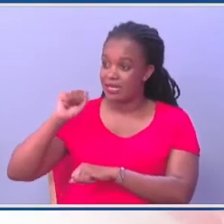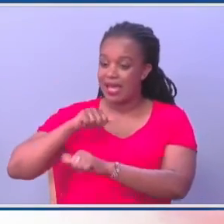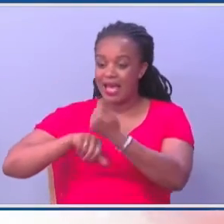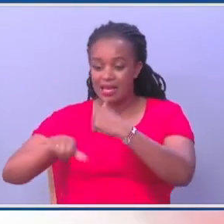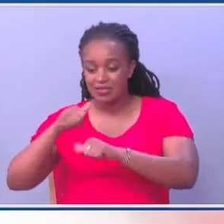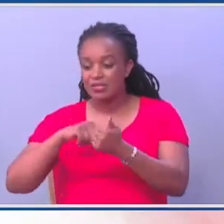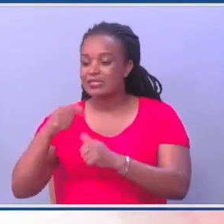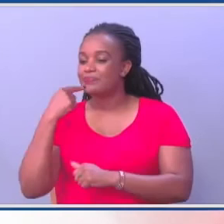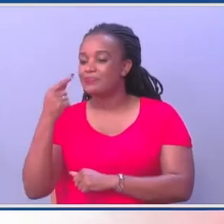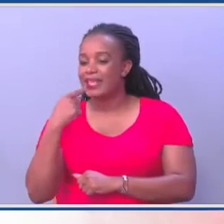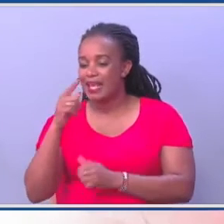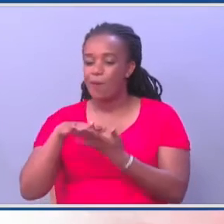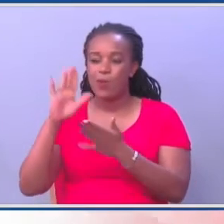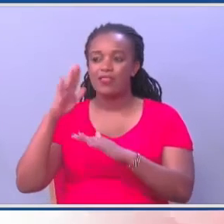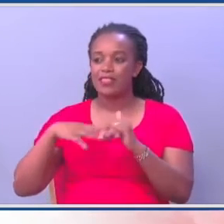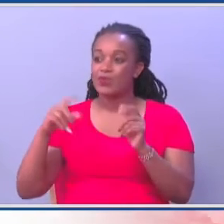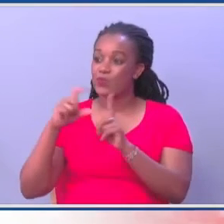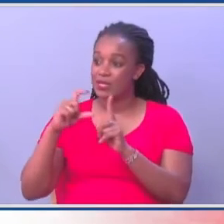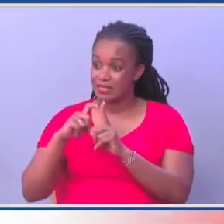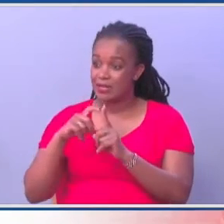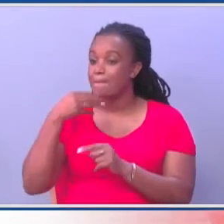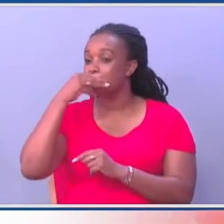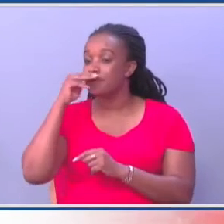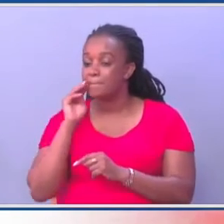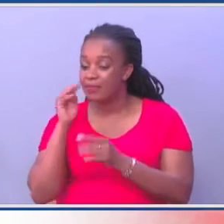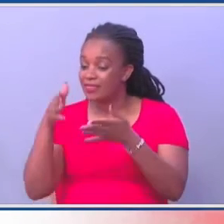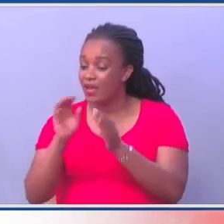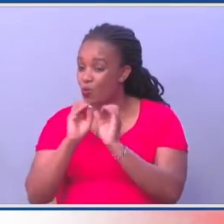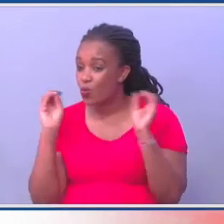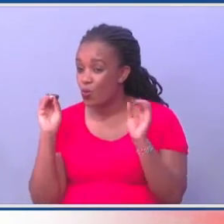louder than words. Why weren't they there?